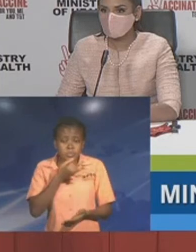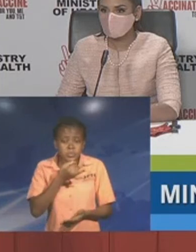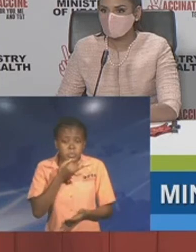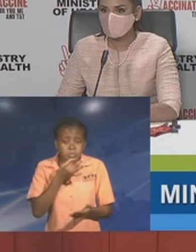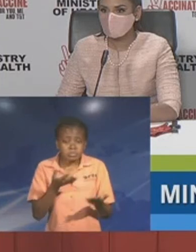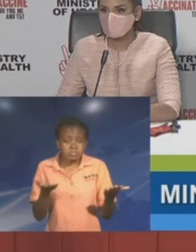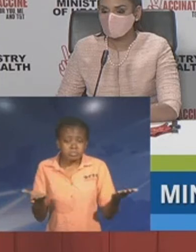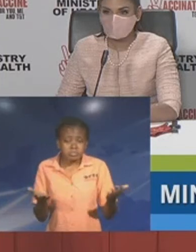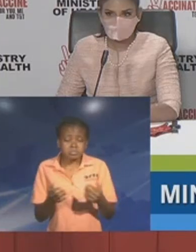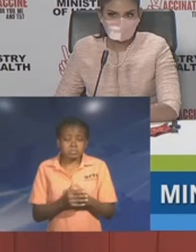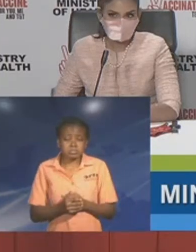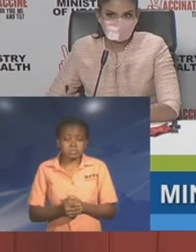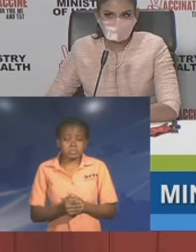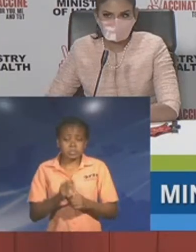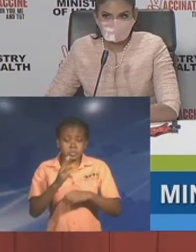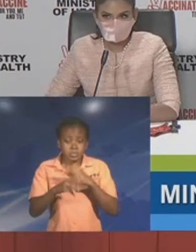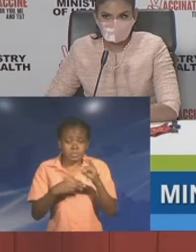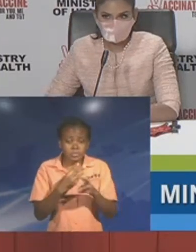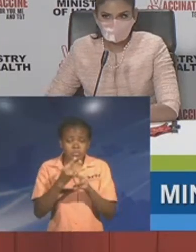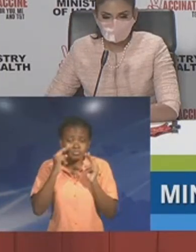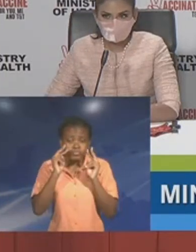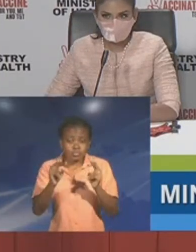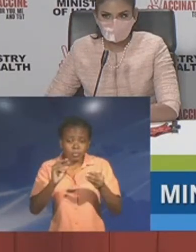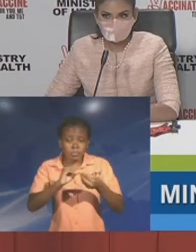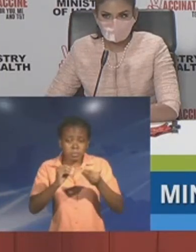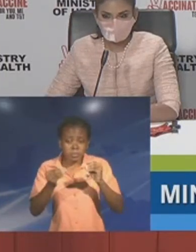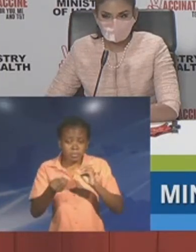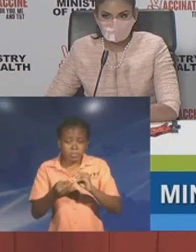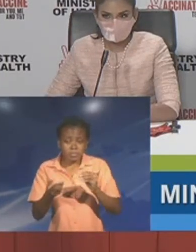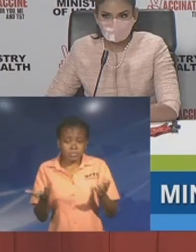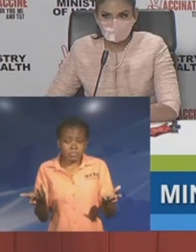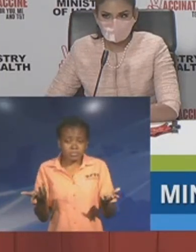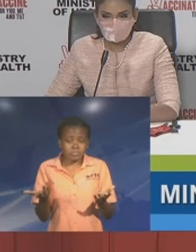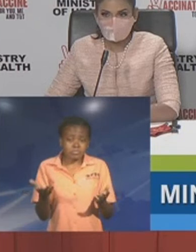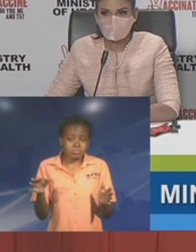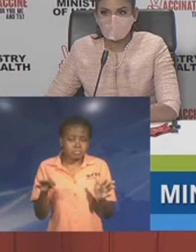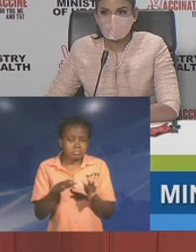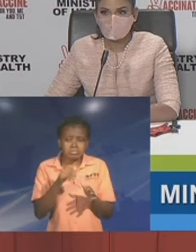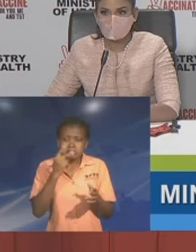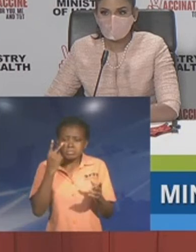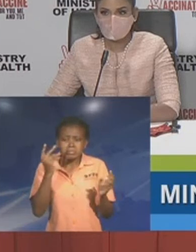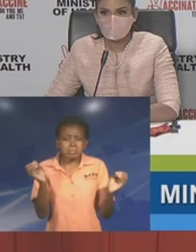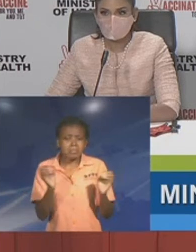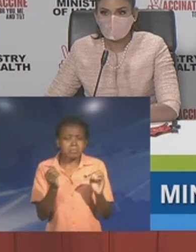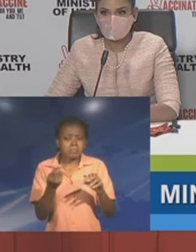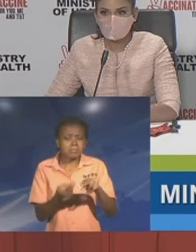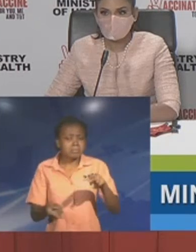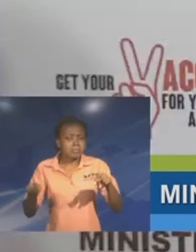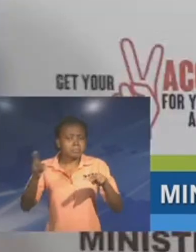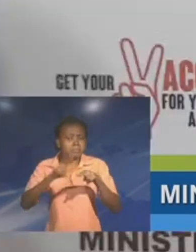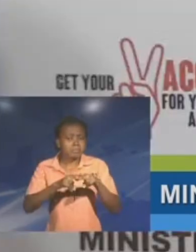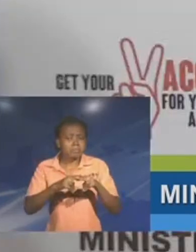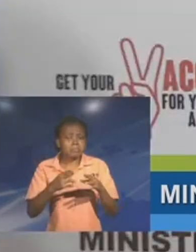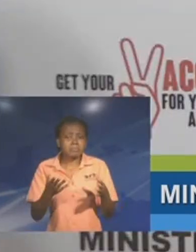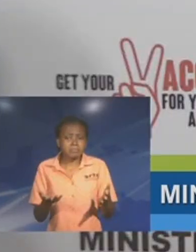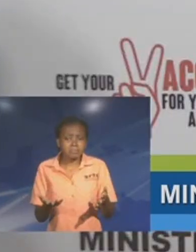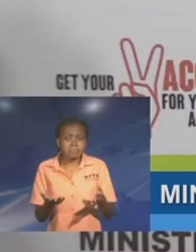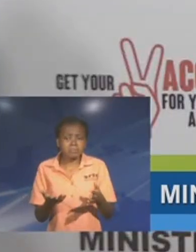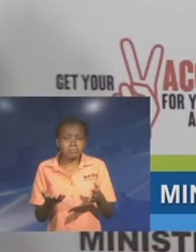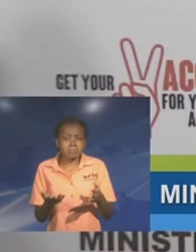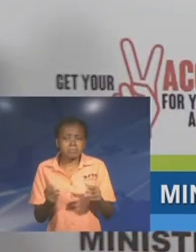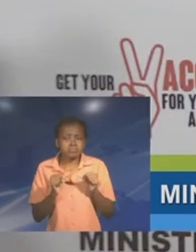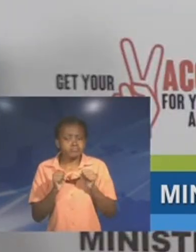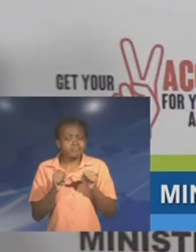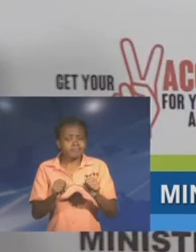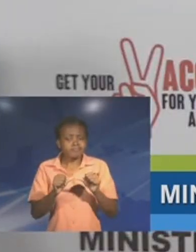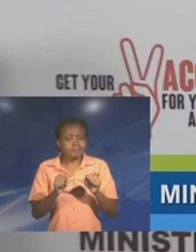So when we look at the vaccination figures, even across the board, we haven't seen any increase in vaccine uptake. It has remained